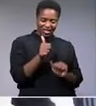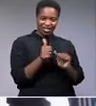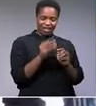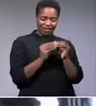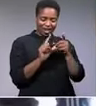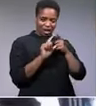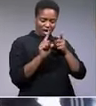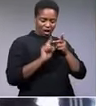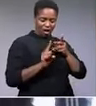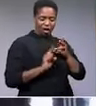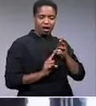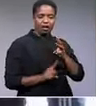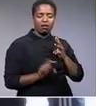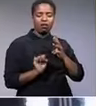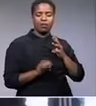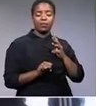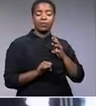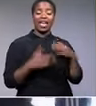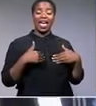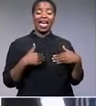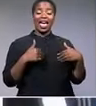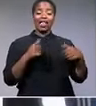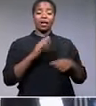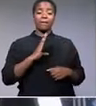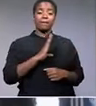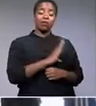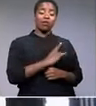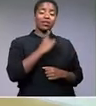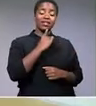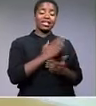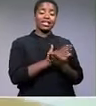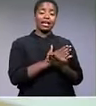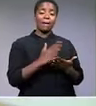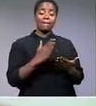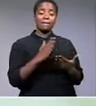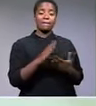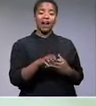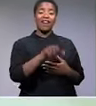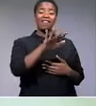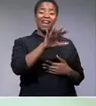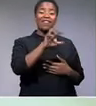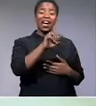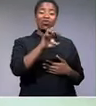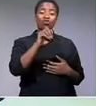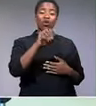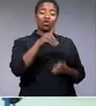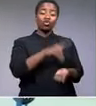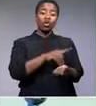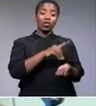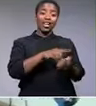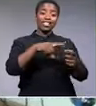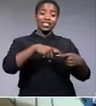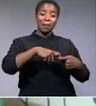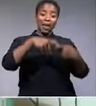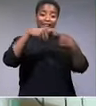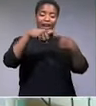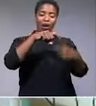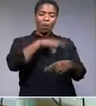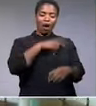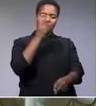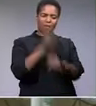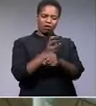met. The health service body has, however, suspended 500 striking doctors for refusing